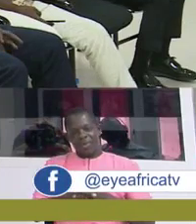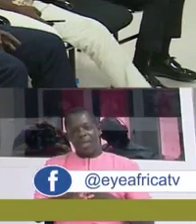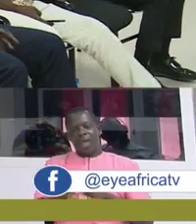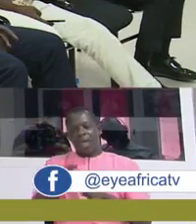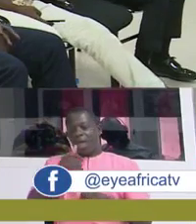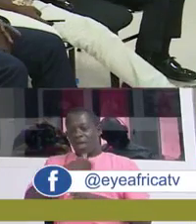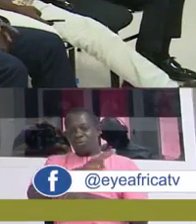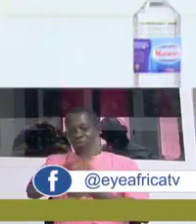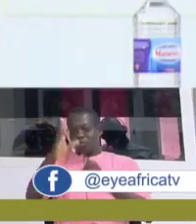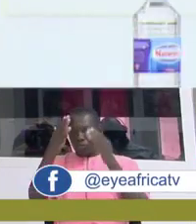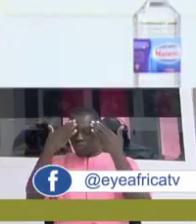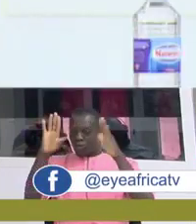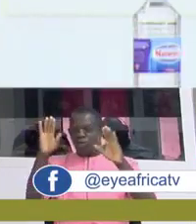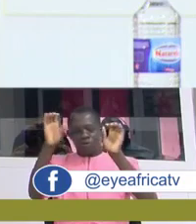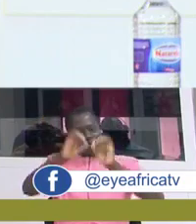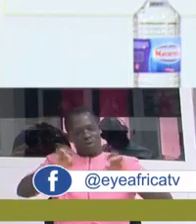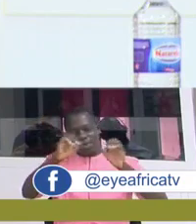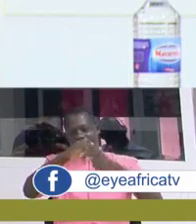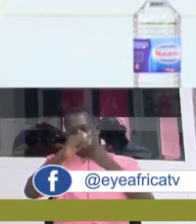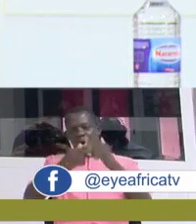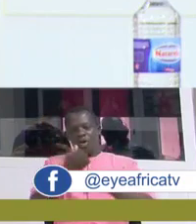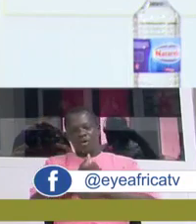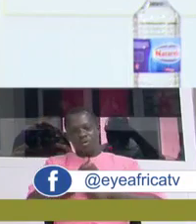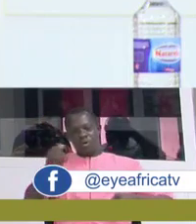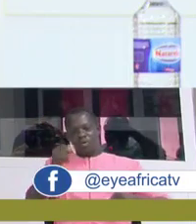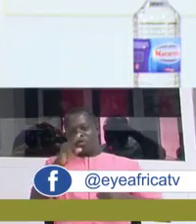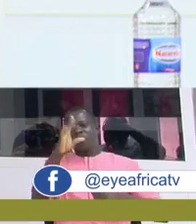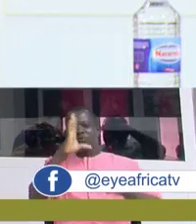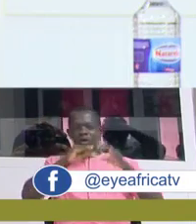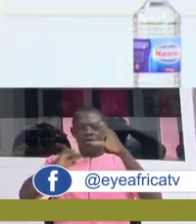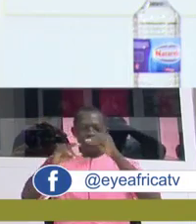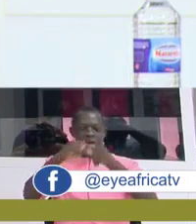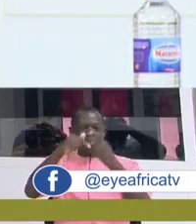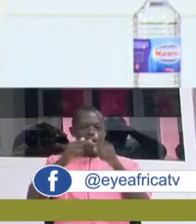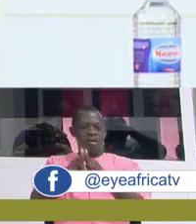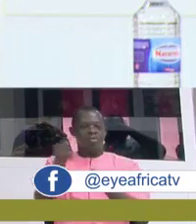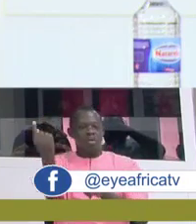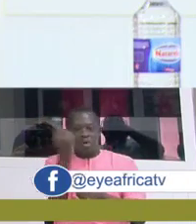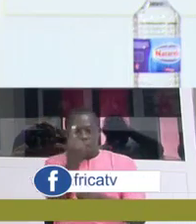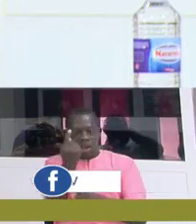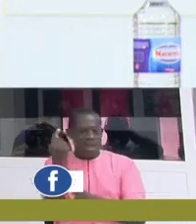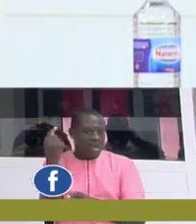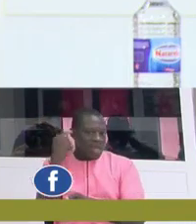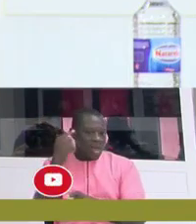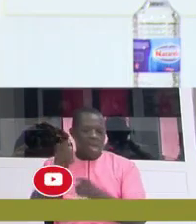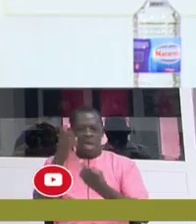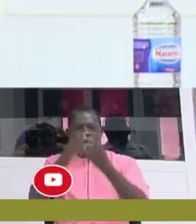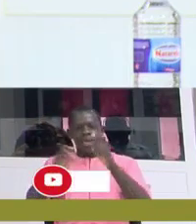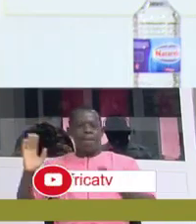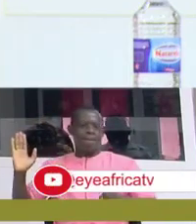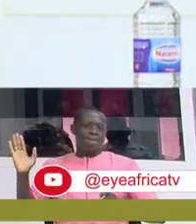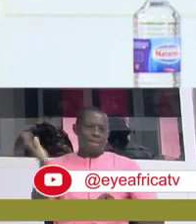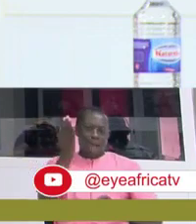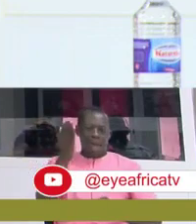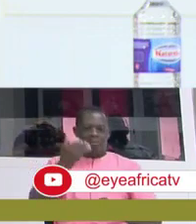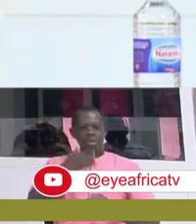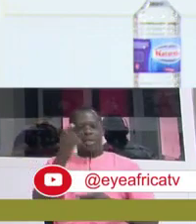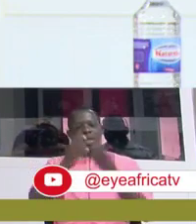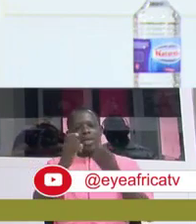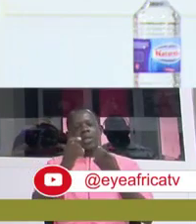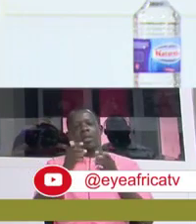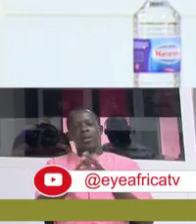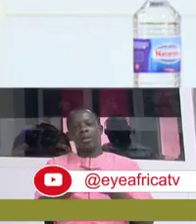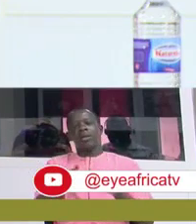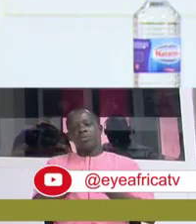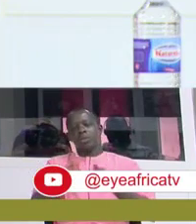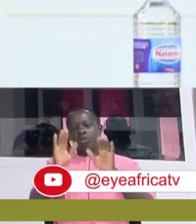know nothing about the guns you are talking about. I'm just hearing about it. He slapped me again.